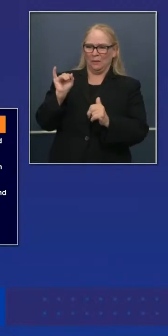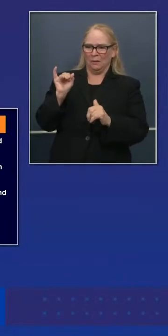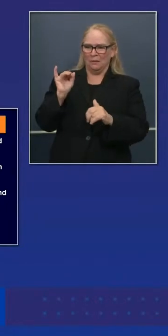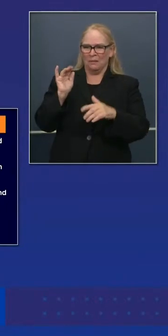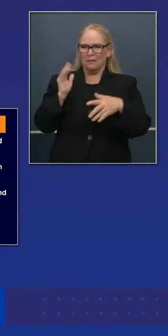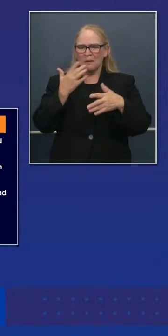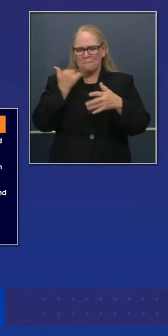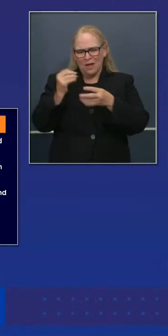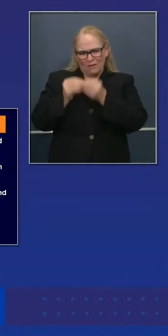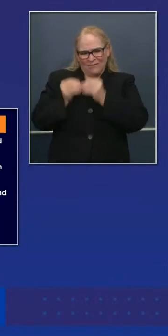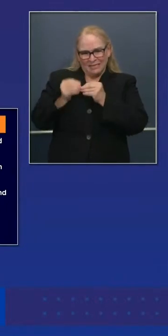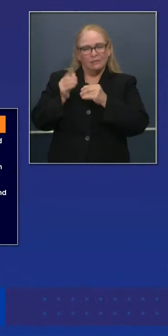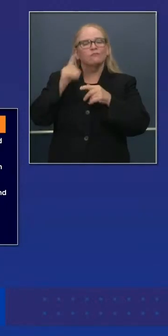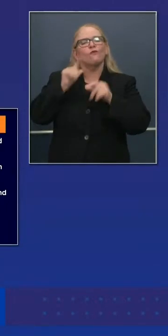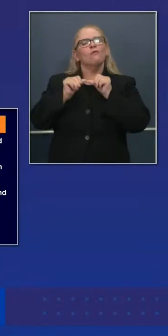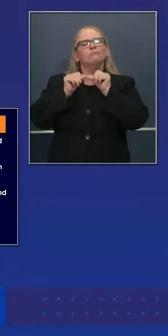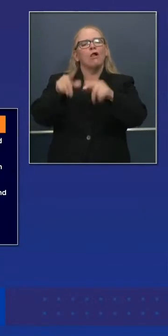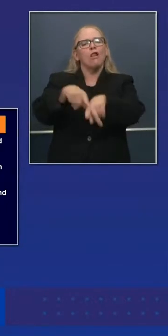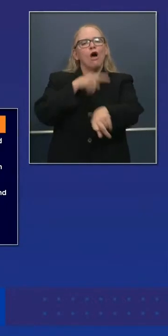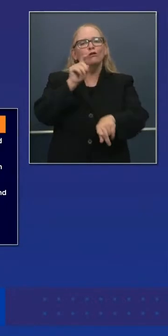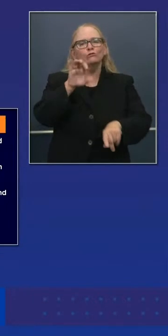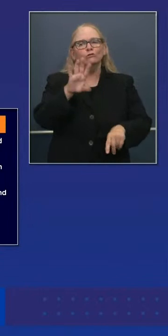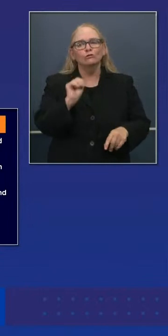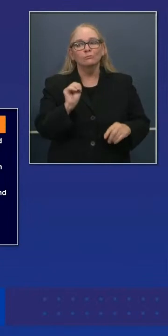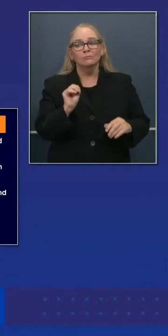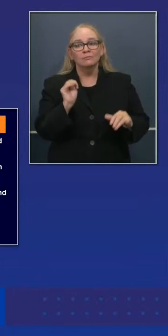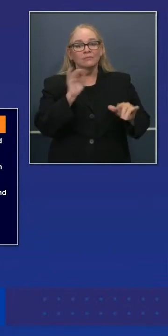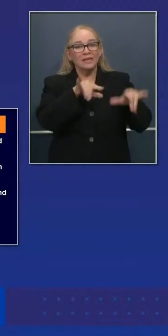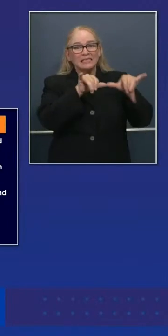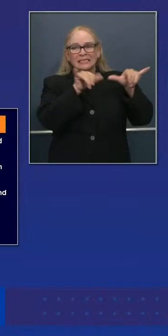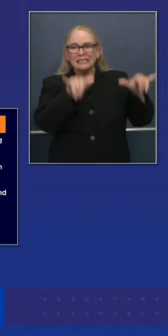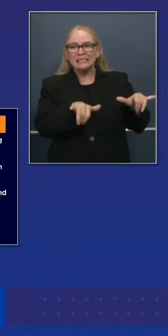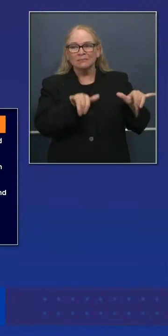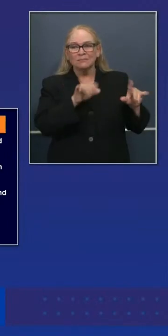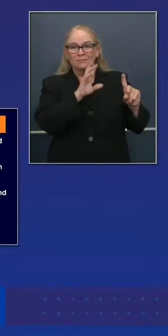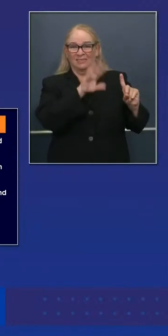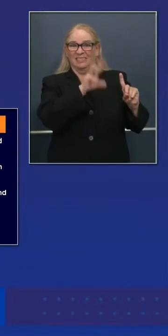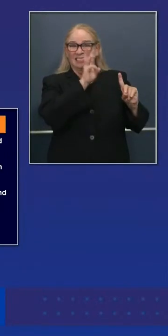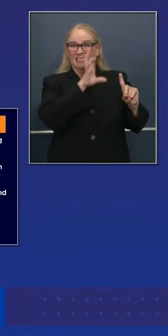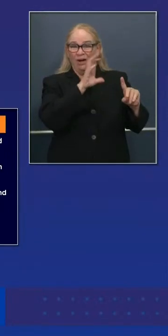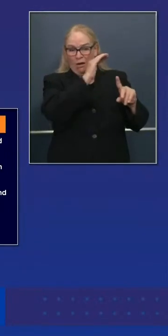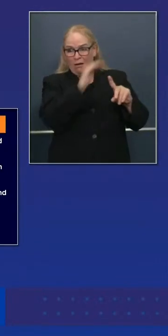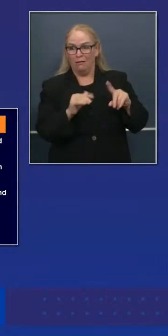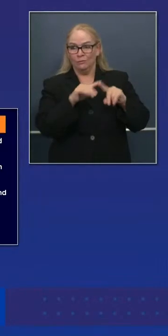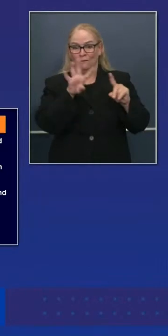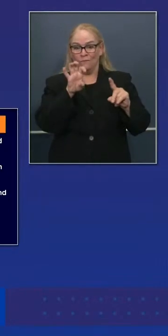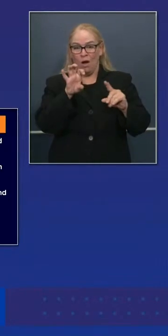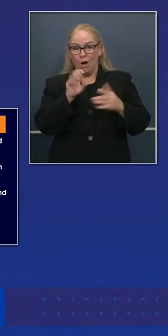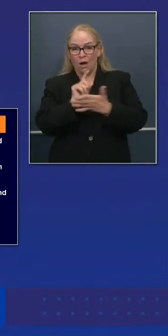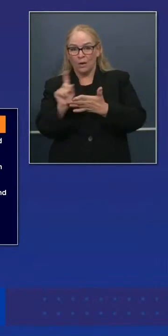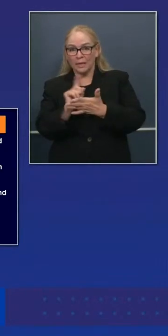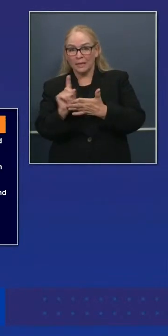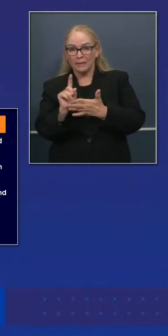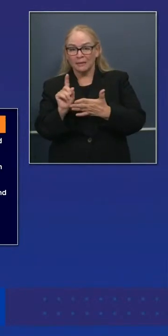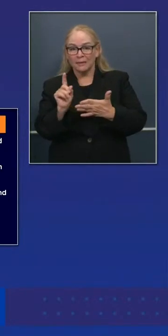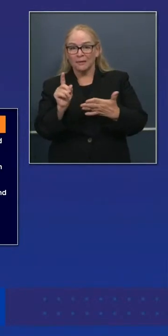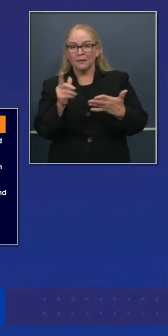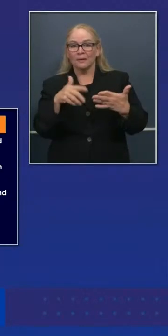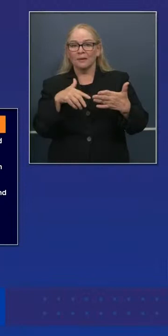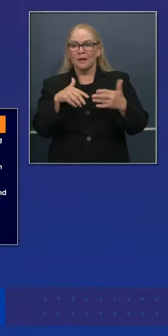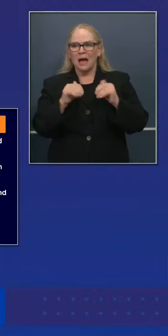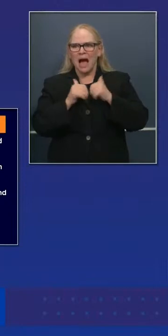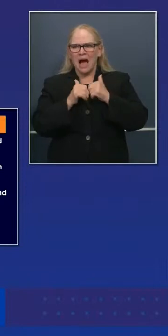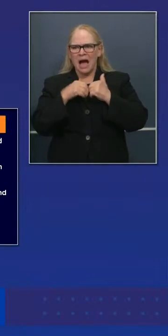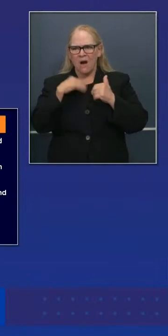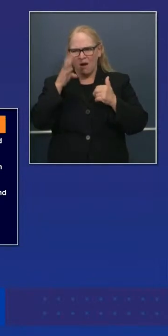reality of reprogramming that system from $600 down to $400, coming up with an identifiable fund